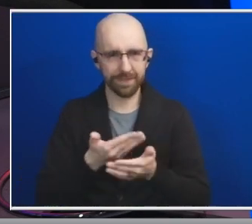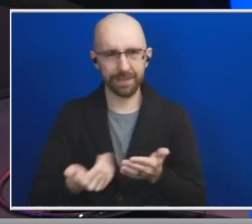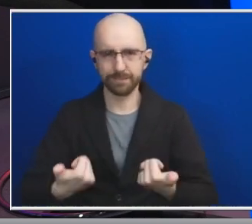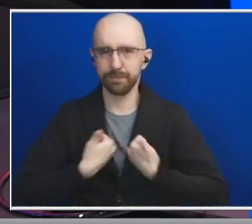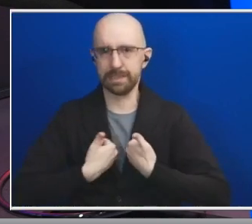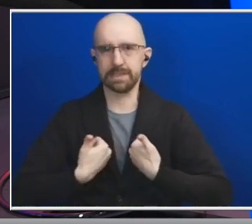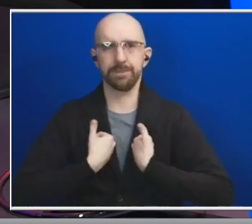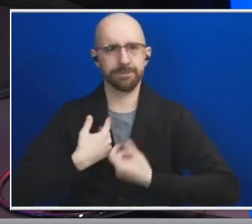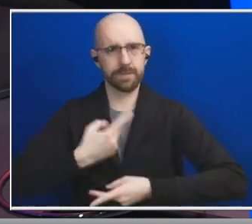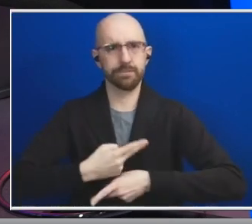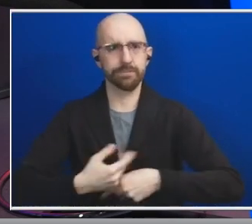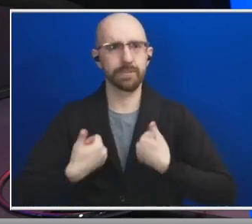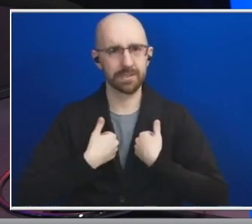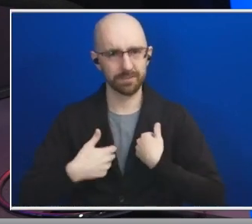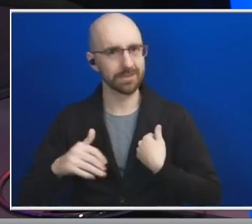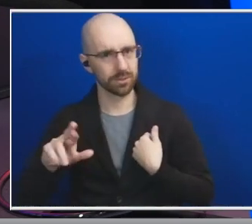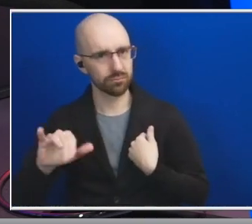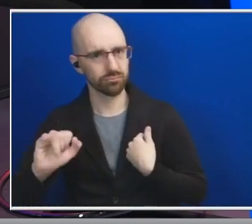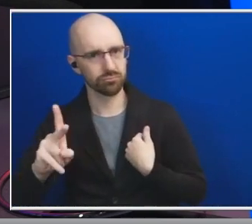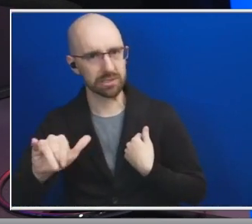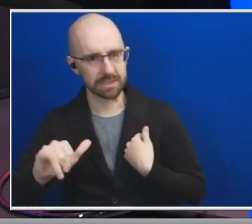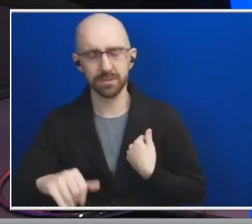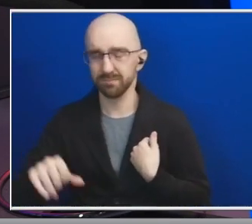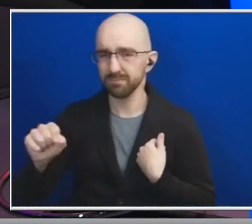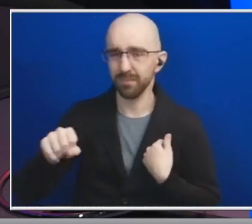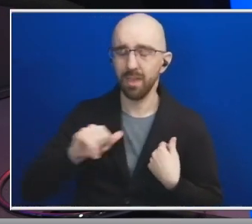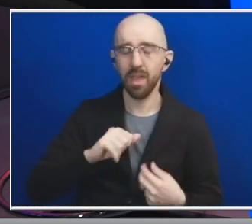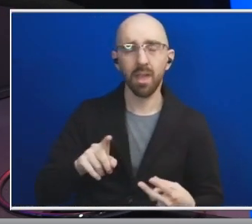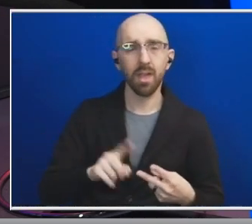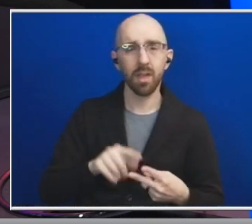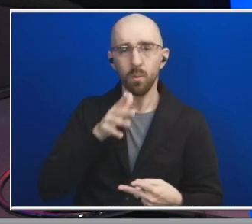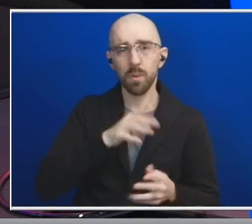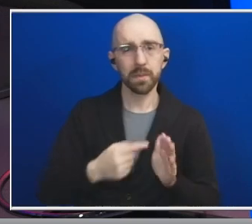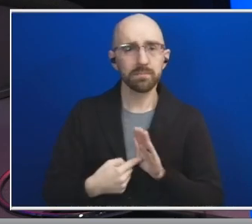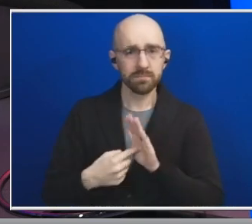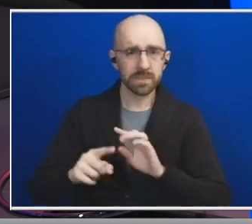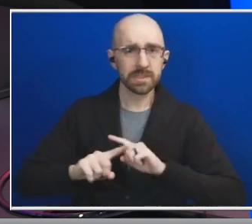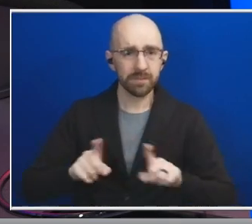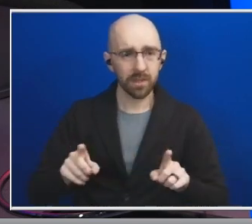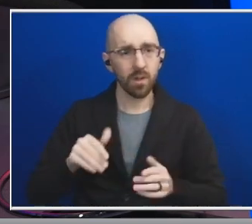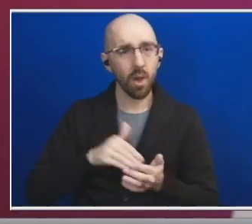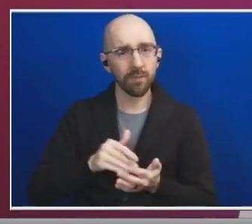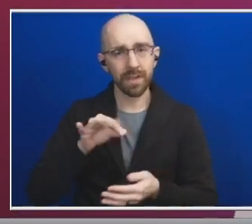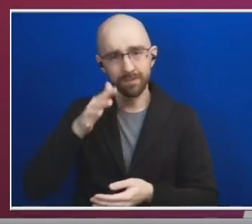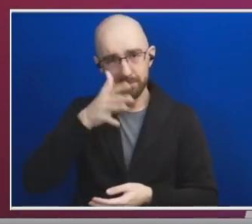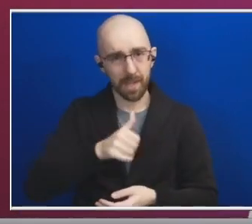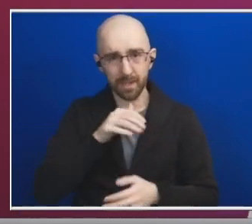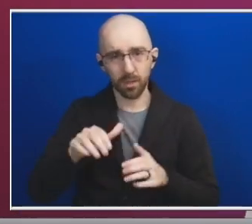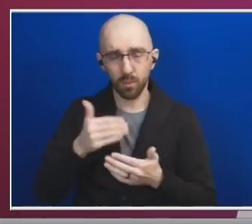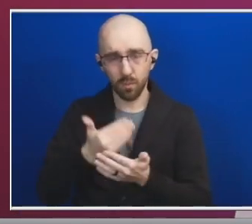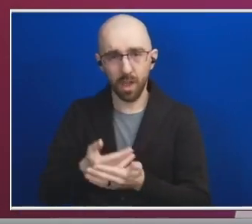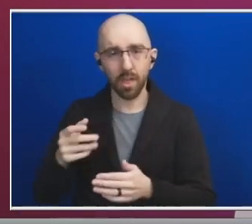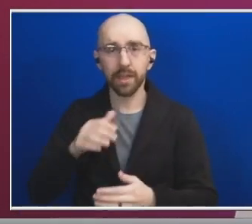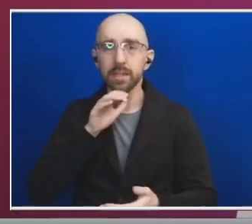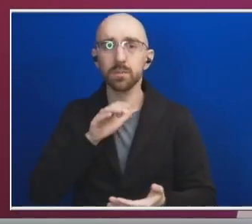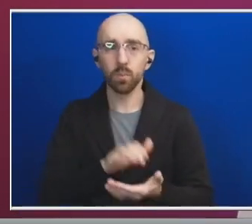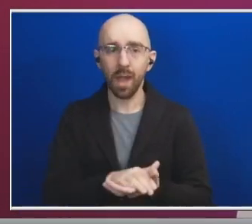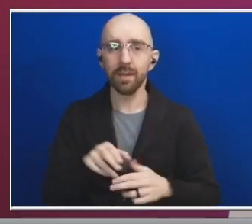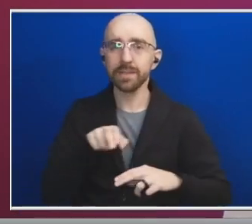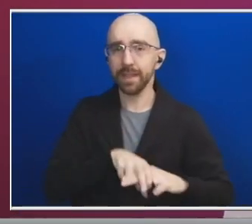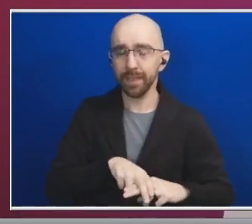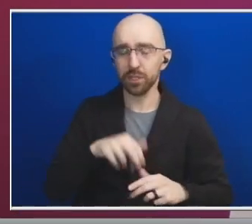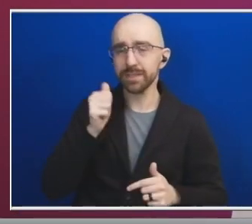be risky. Yeah, and two, you know, women present differently. You know, a lot of times if a man's not doing well, his wife's sitting there right next to him, or his sibling or his